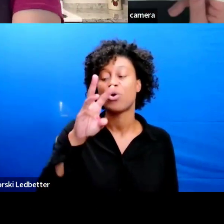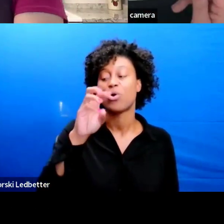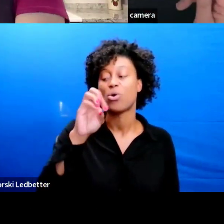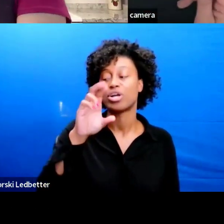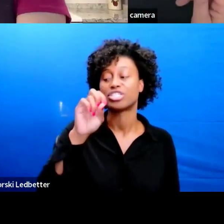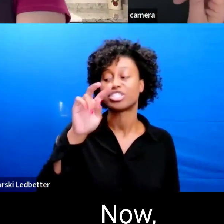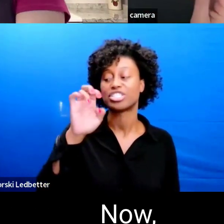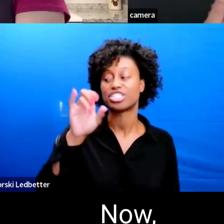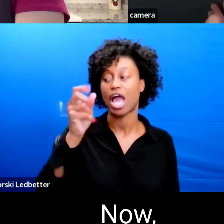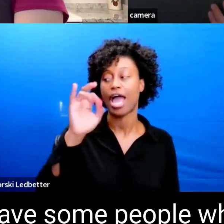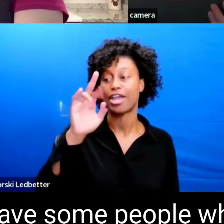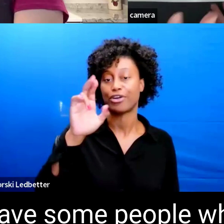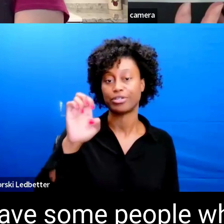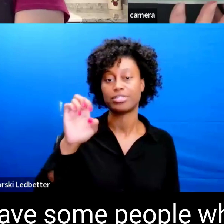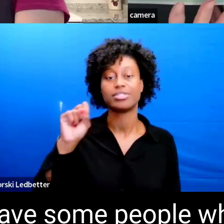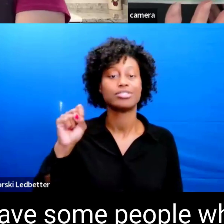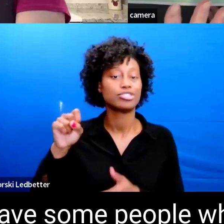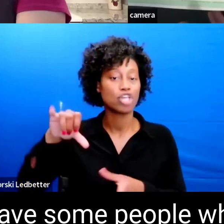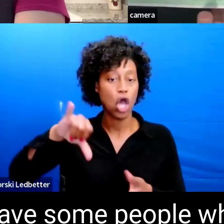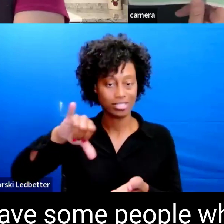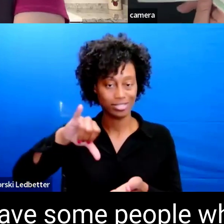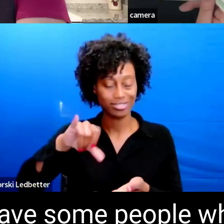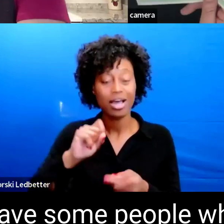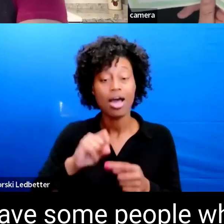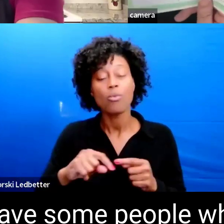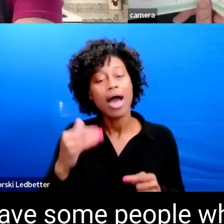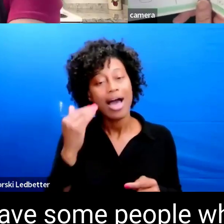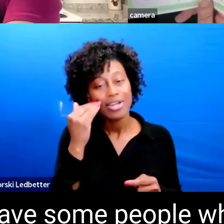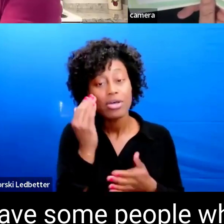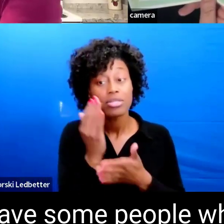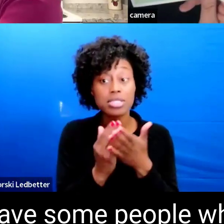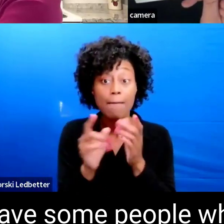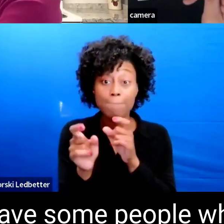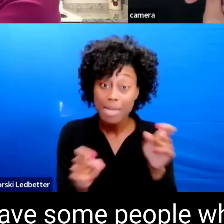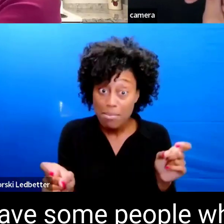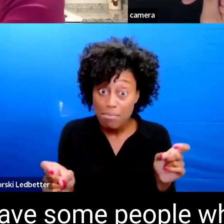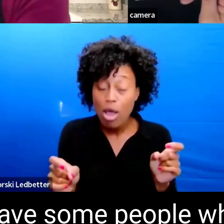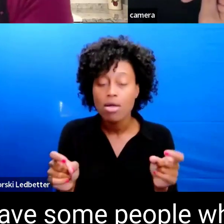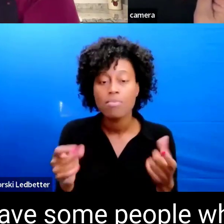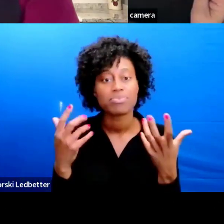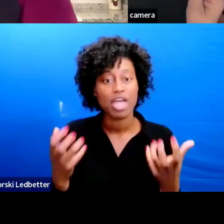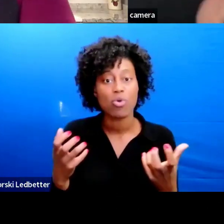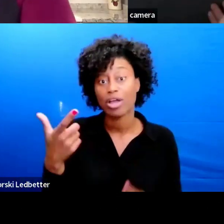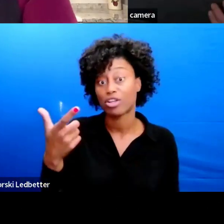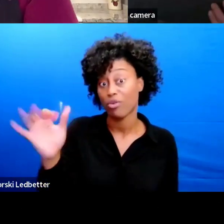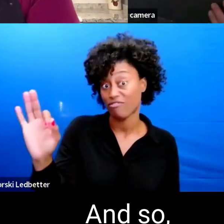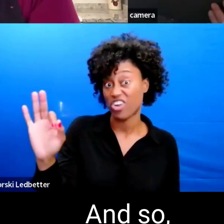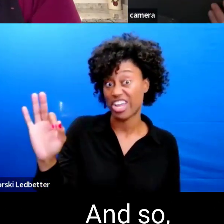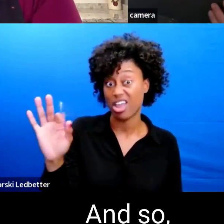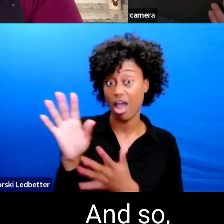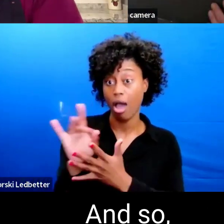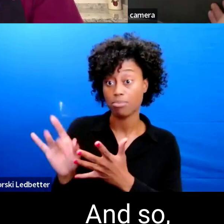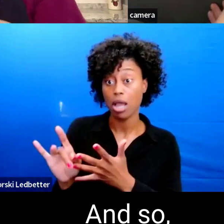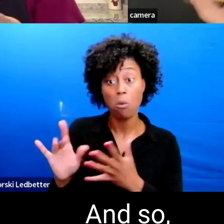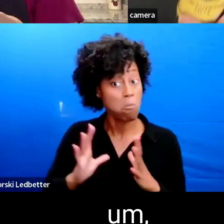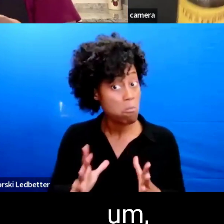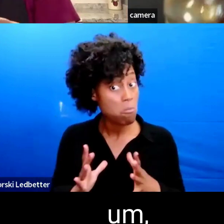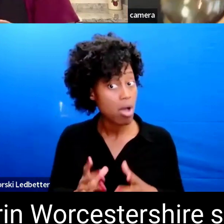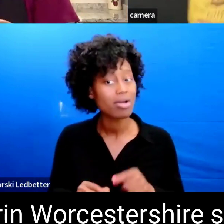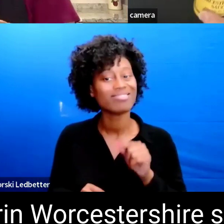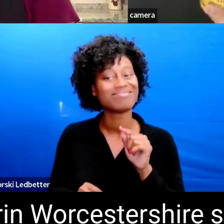sauce. Now, I know that we have some people who want gluten-free. And